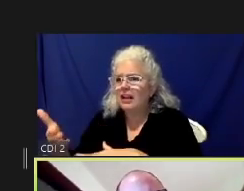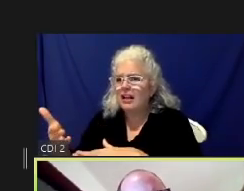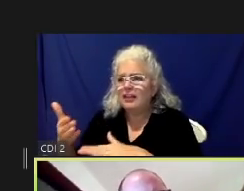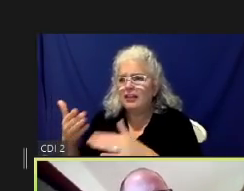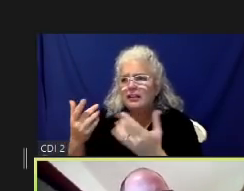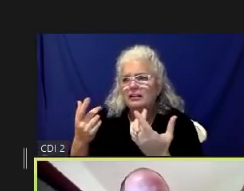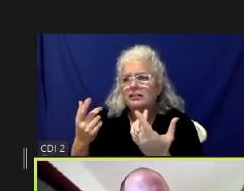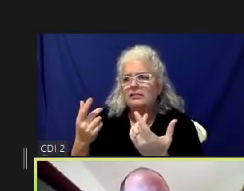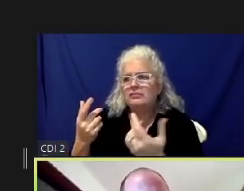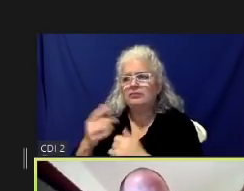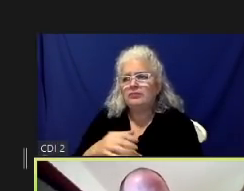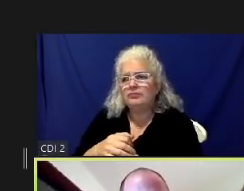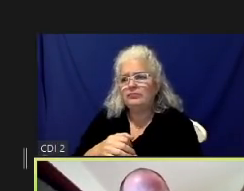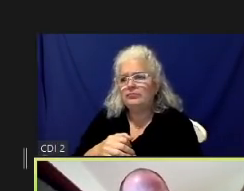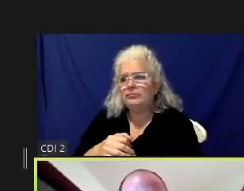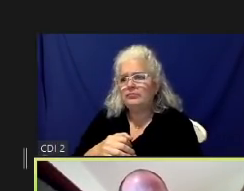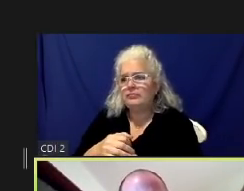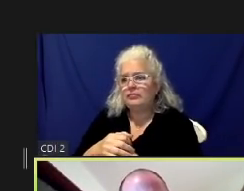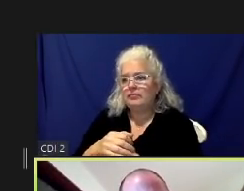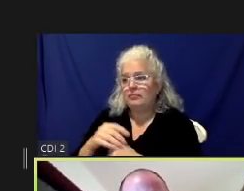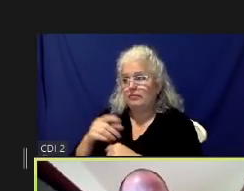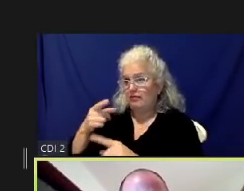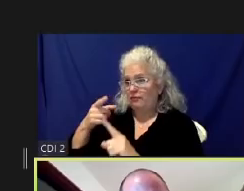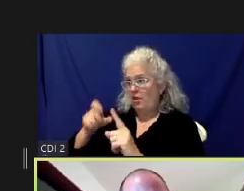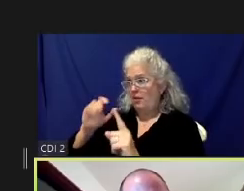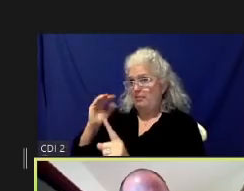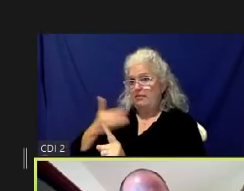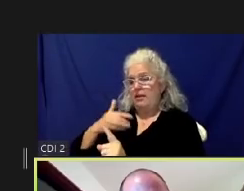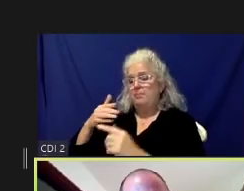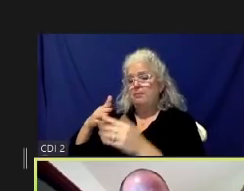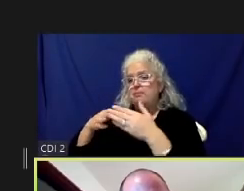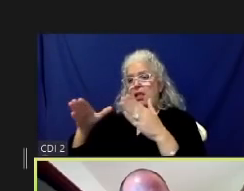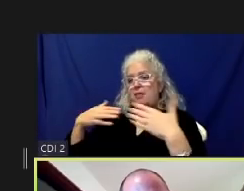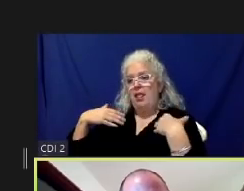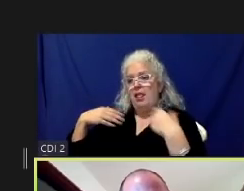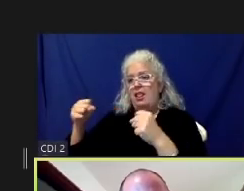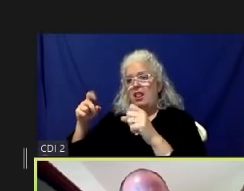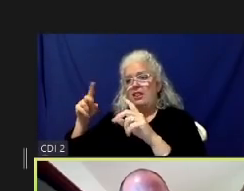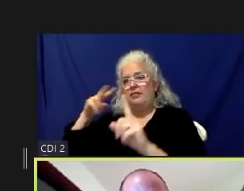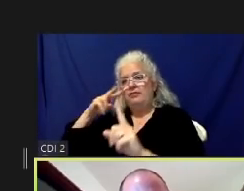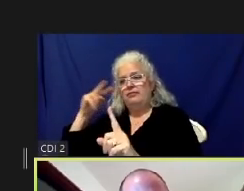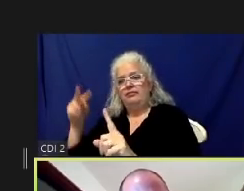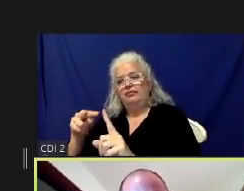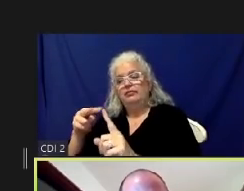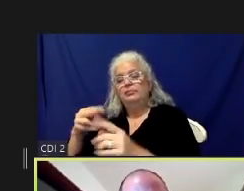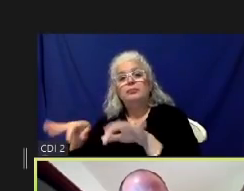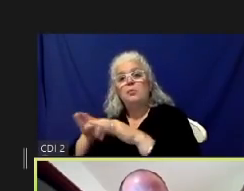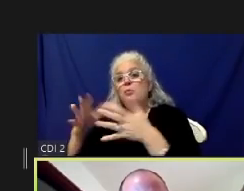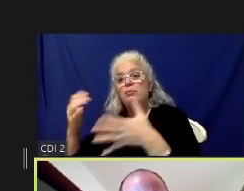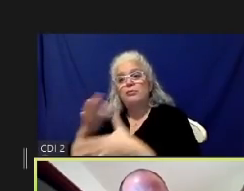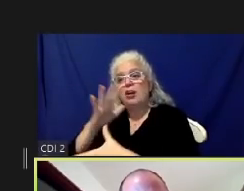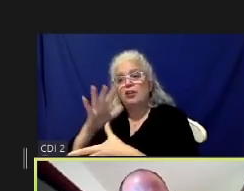this data is rather striking, and I'll just kind of unpack it a bit. But essentially,